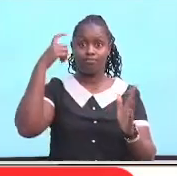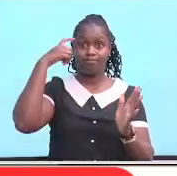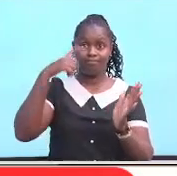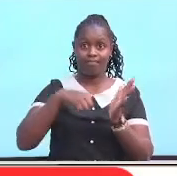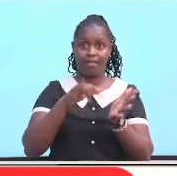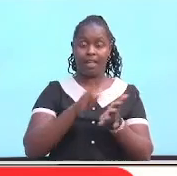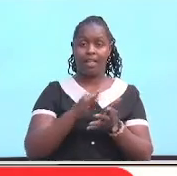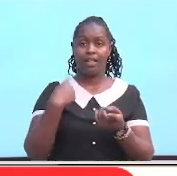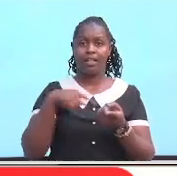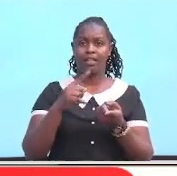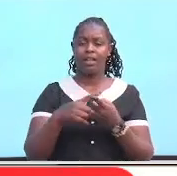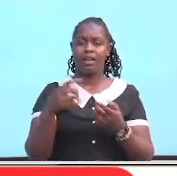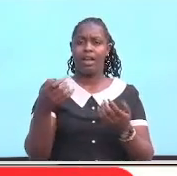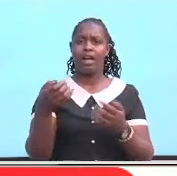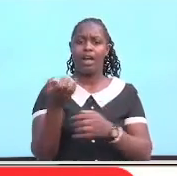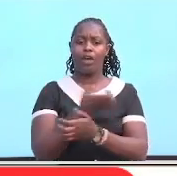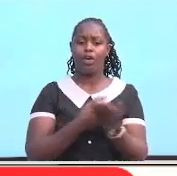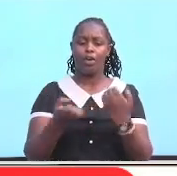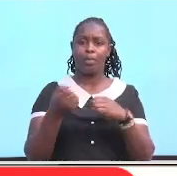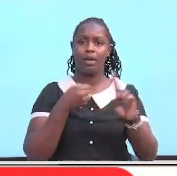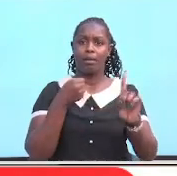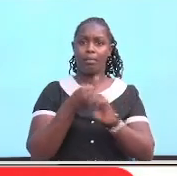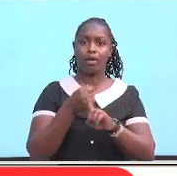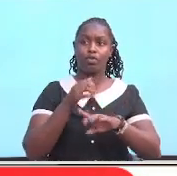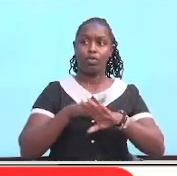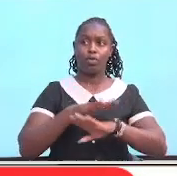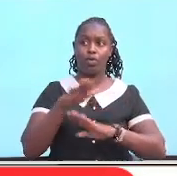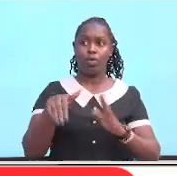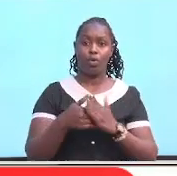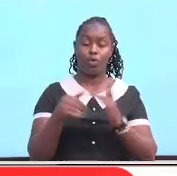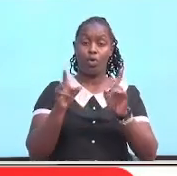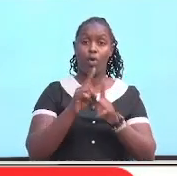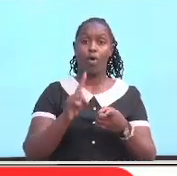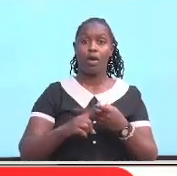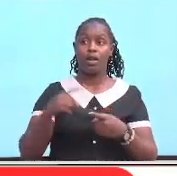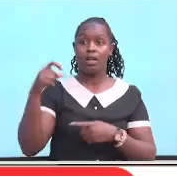living will impact all elements of remuneration,